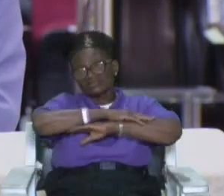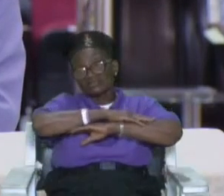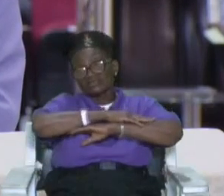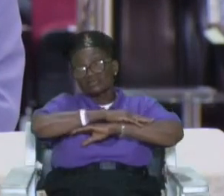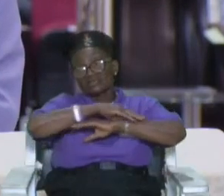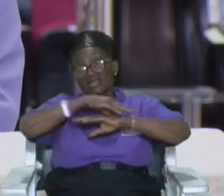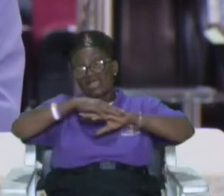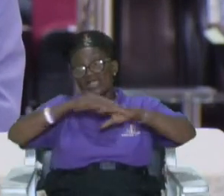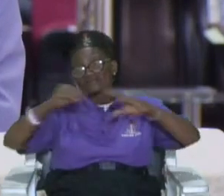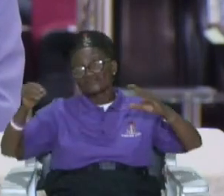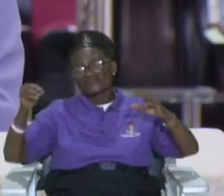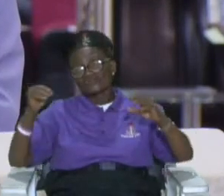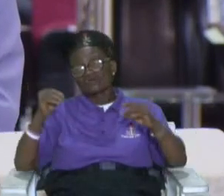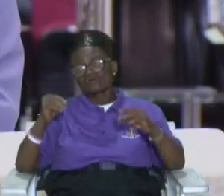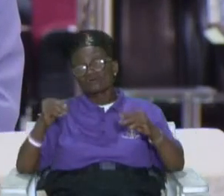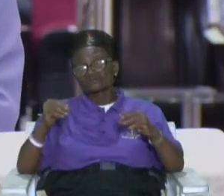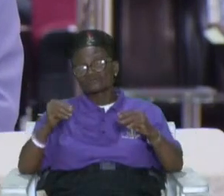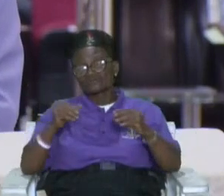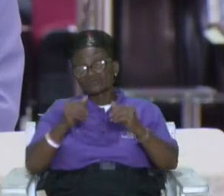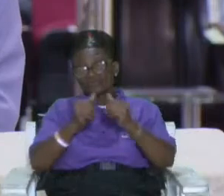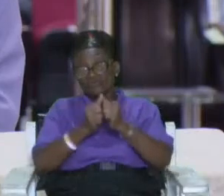envelopes with